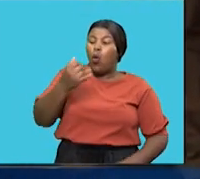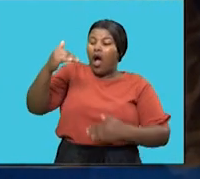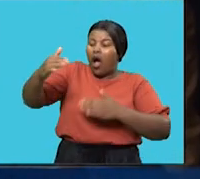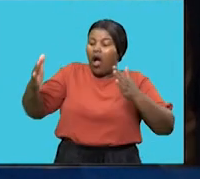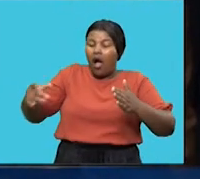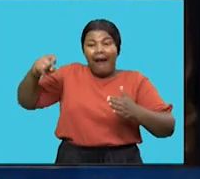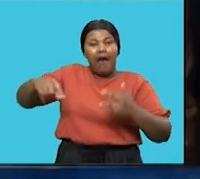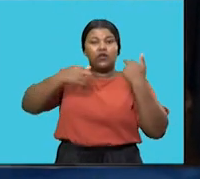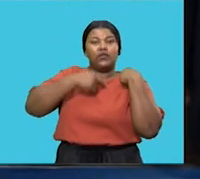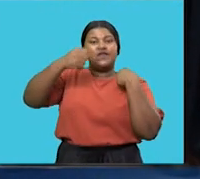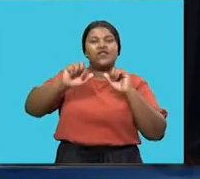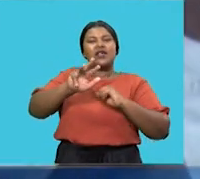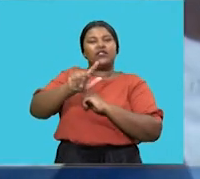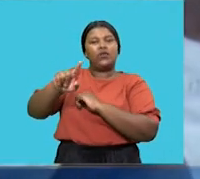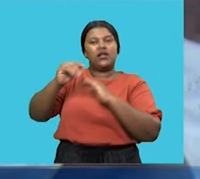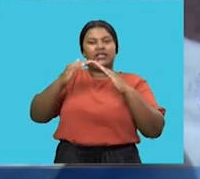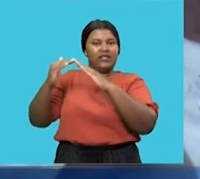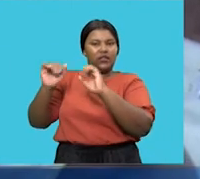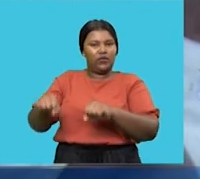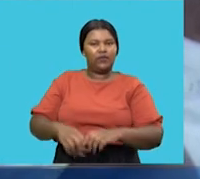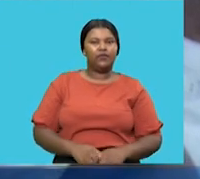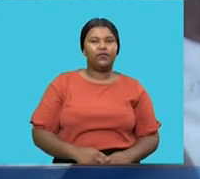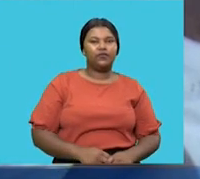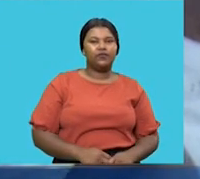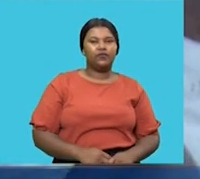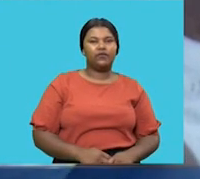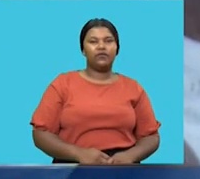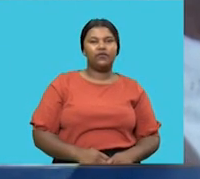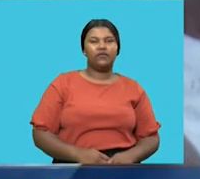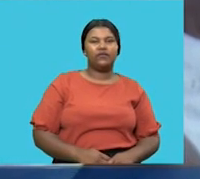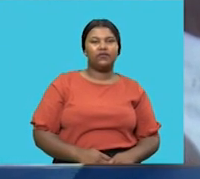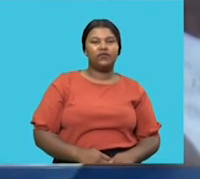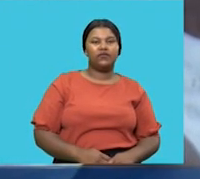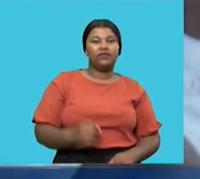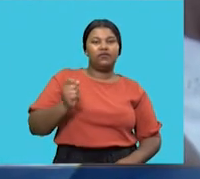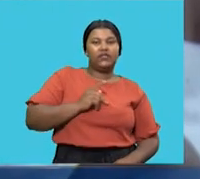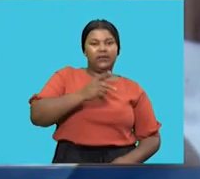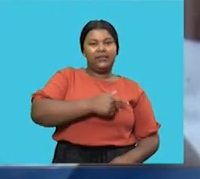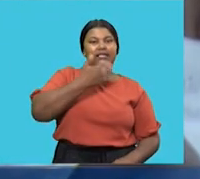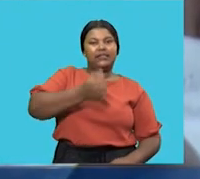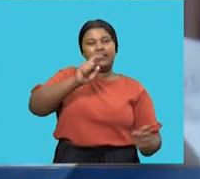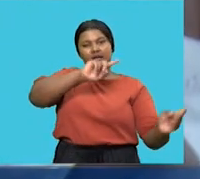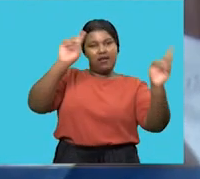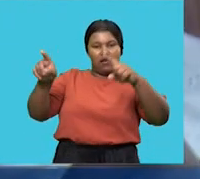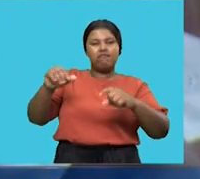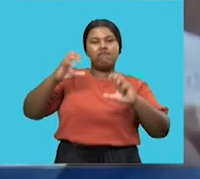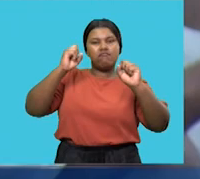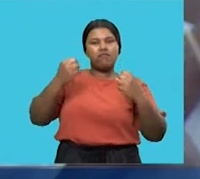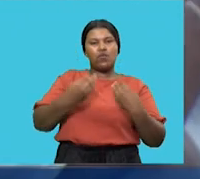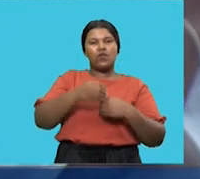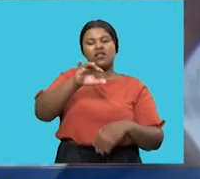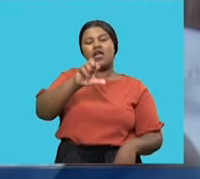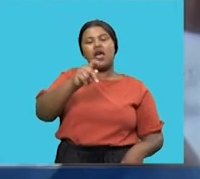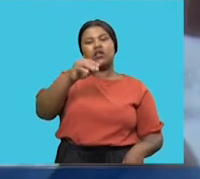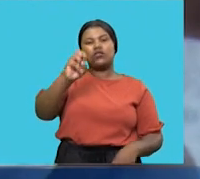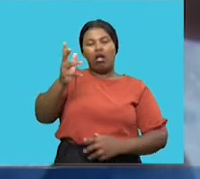Ethwala izindlu ezi-91. Sicela Premier, uyokhuluma ne-Eskom, asibuyisele ugesi. Sizokwazi